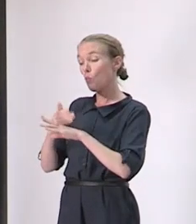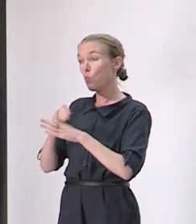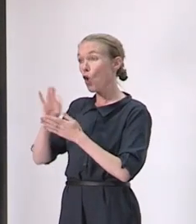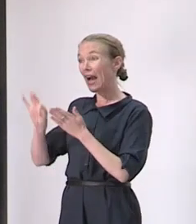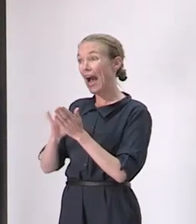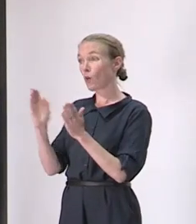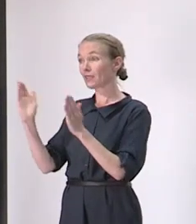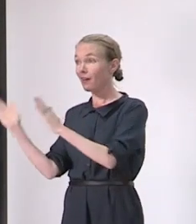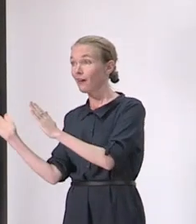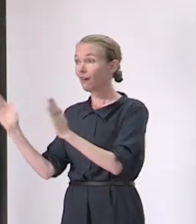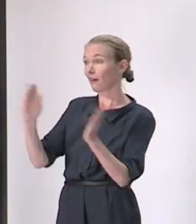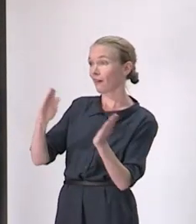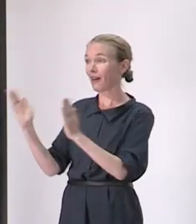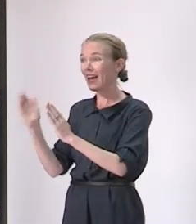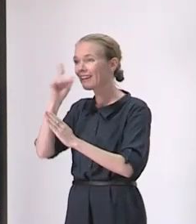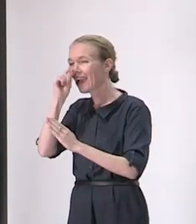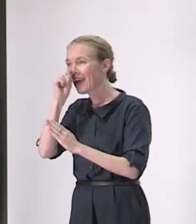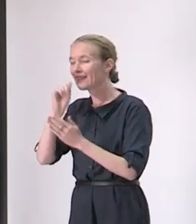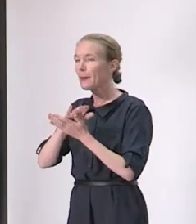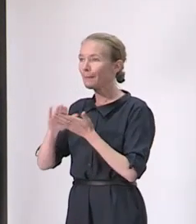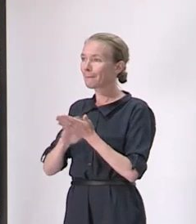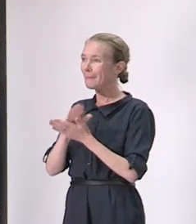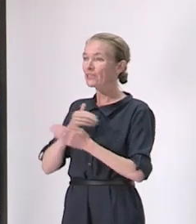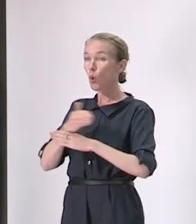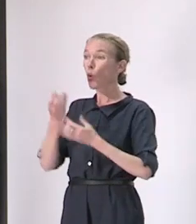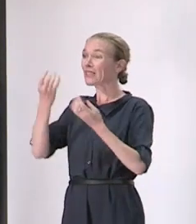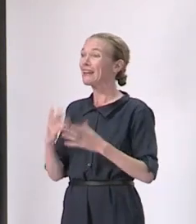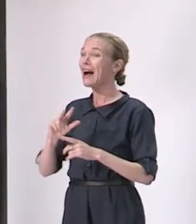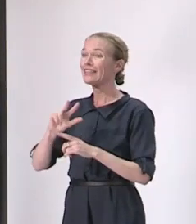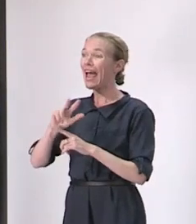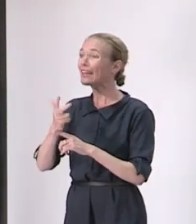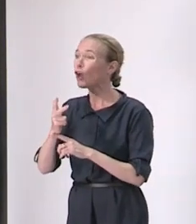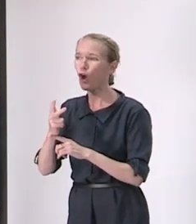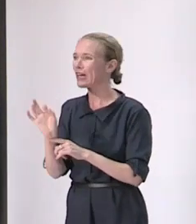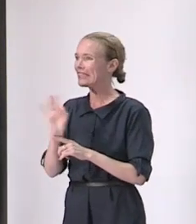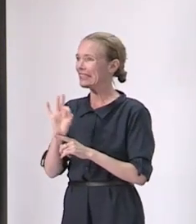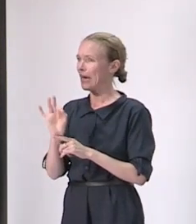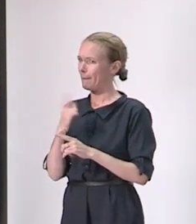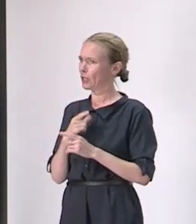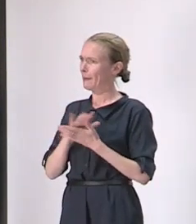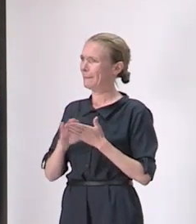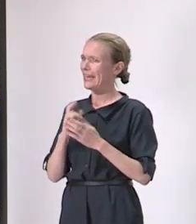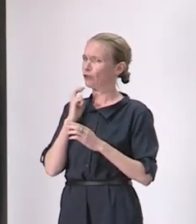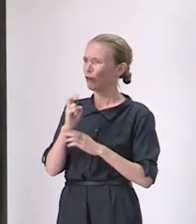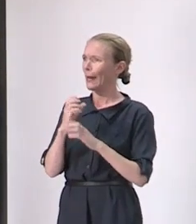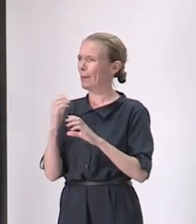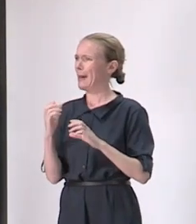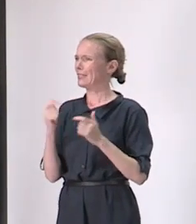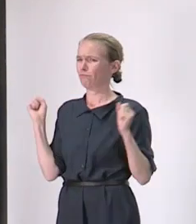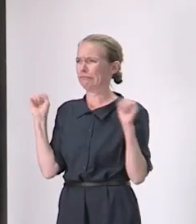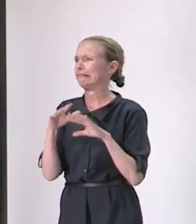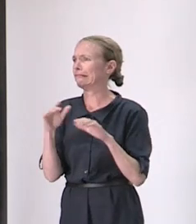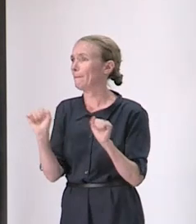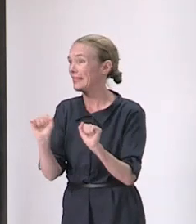flexible finishing times to perhaps space out necessary commutes. I imagine some workforces will be looking to lock in the productivity